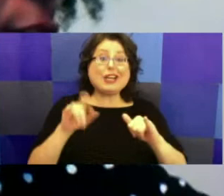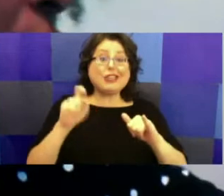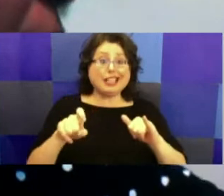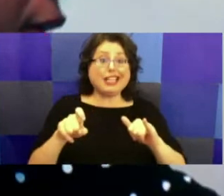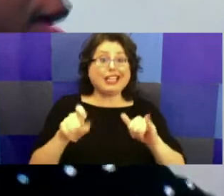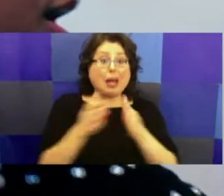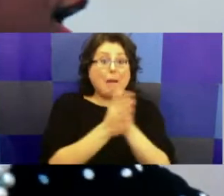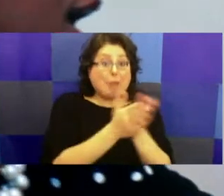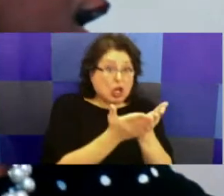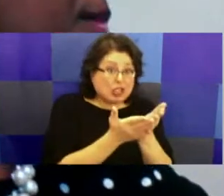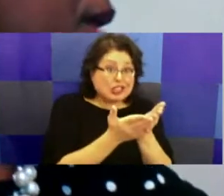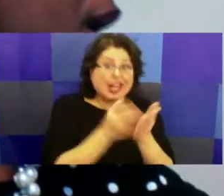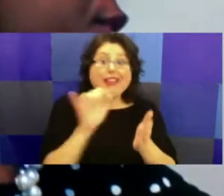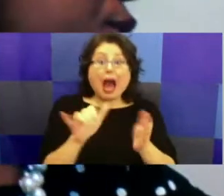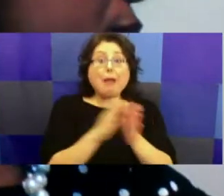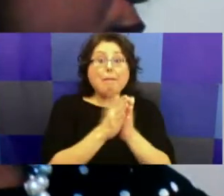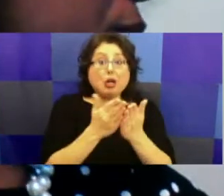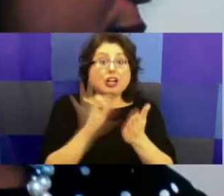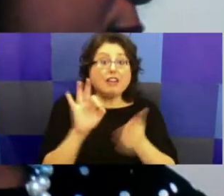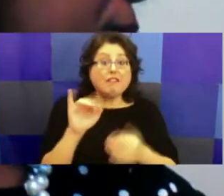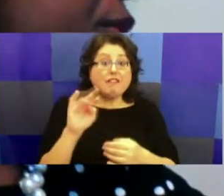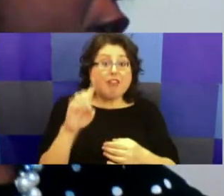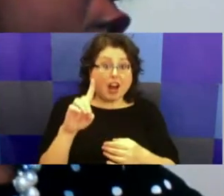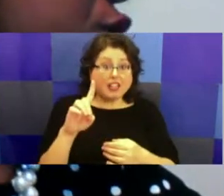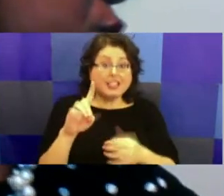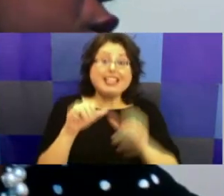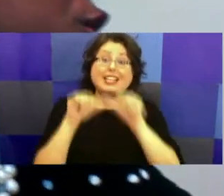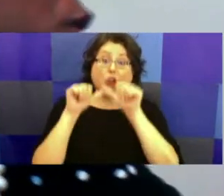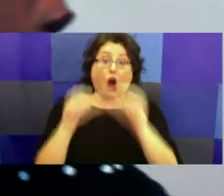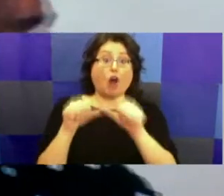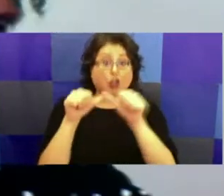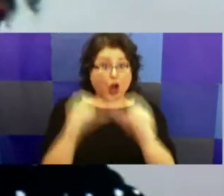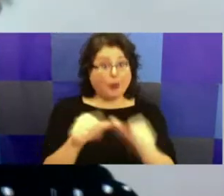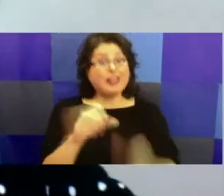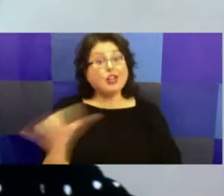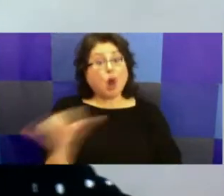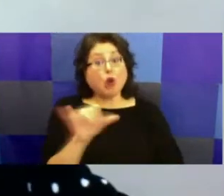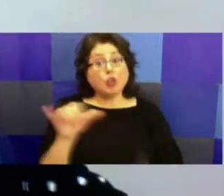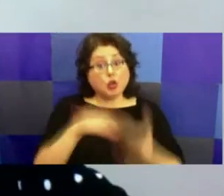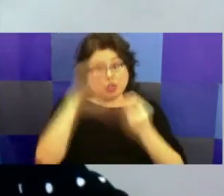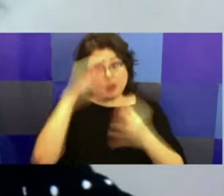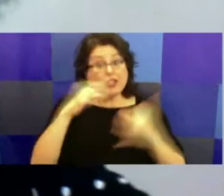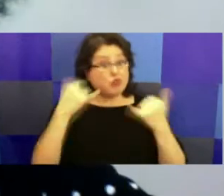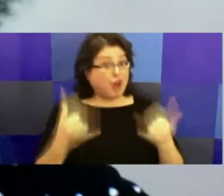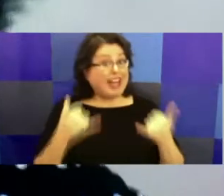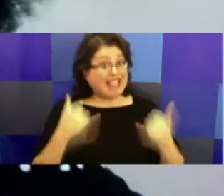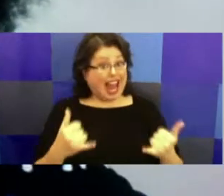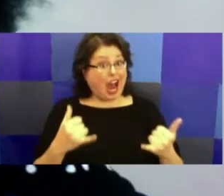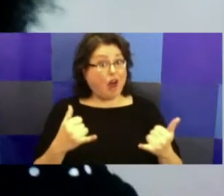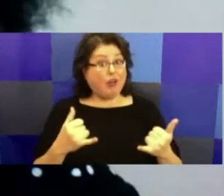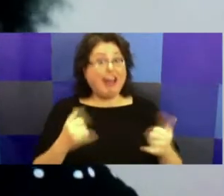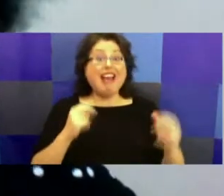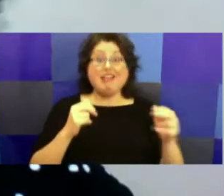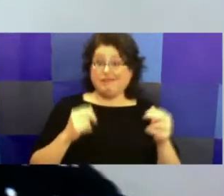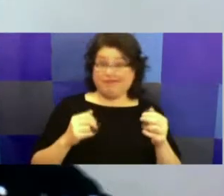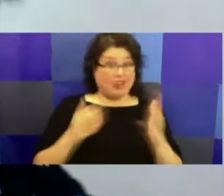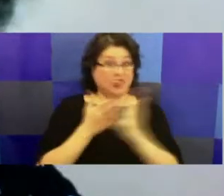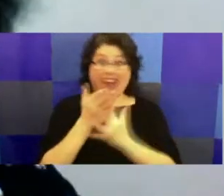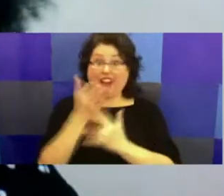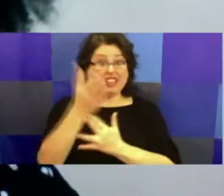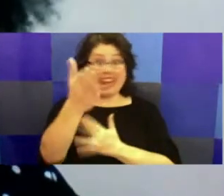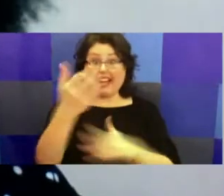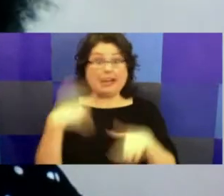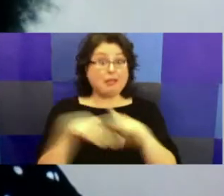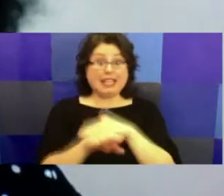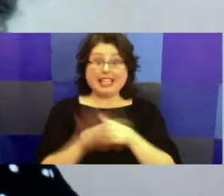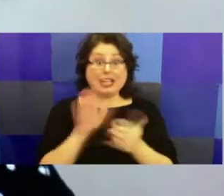that's ongoing. Also, there are students who are right now navigating being in school, trying